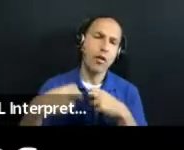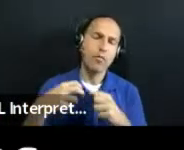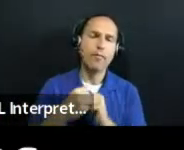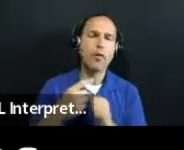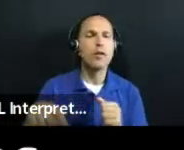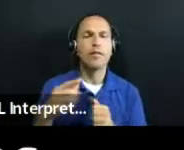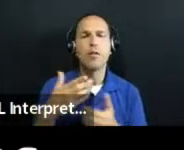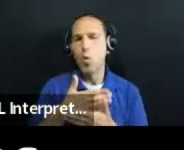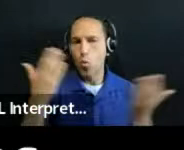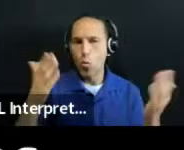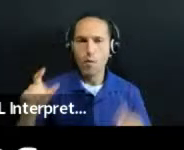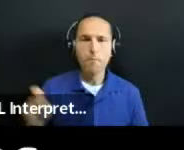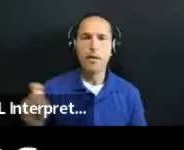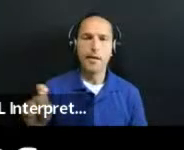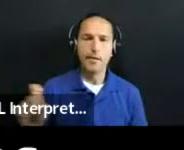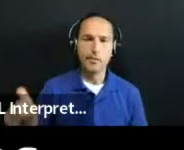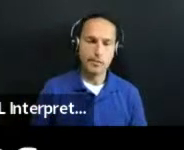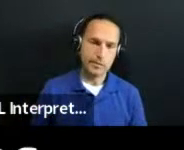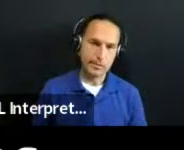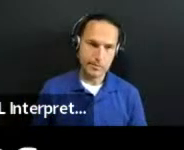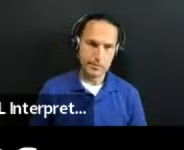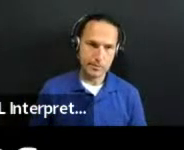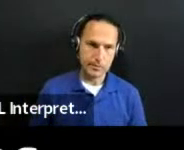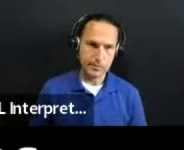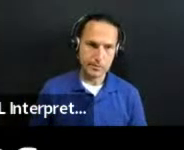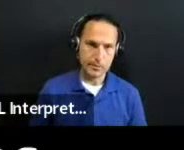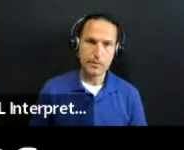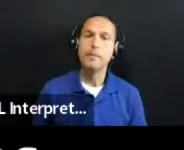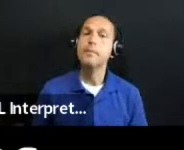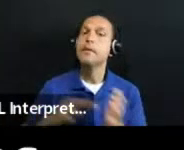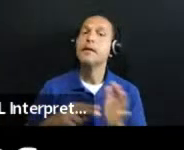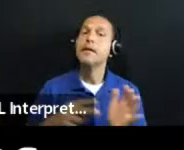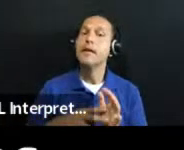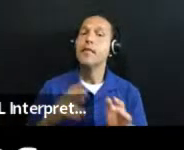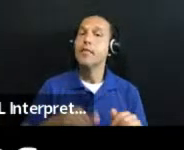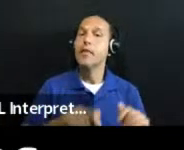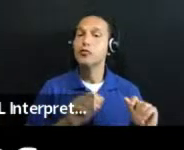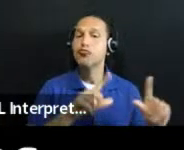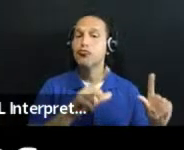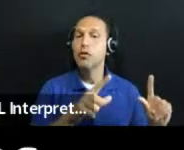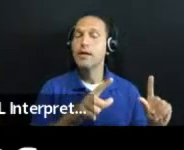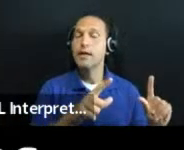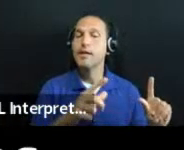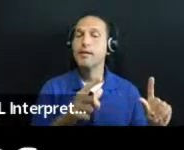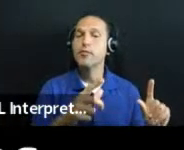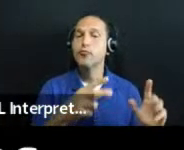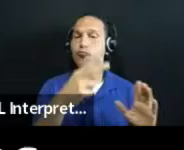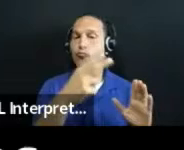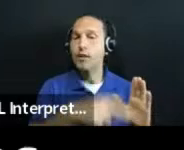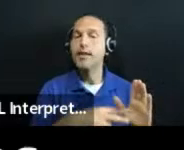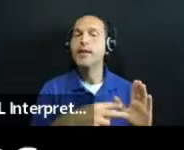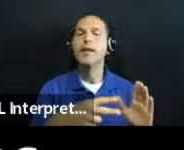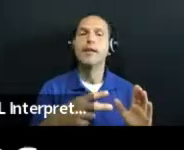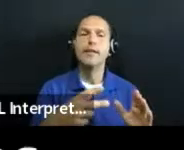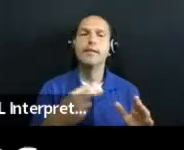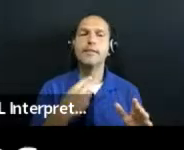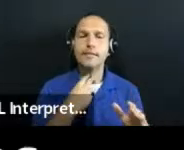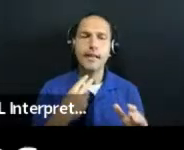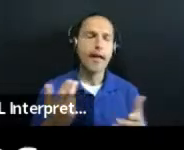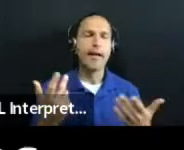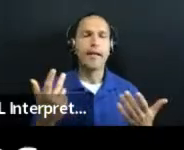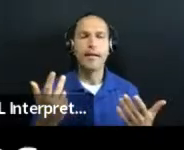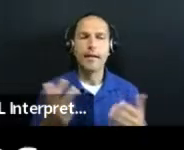who don't use a mouse, right? It could leave screen reader and keyboard users stranded in the middle of an experience